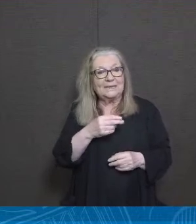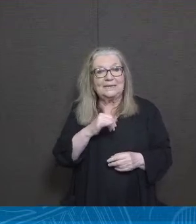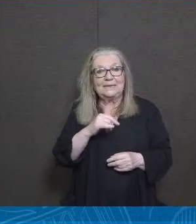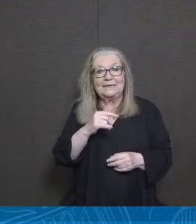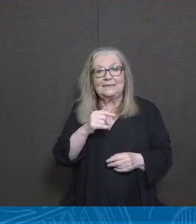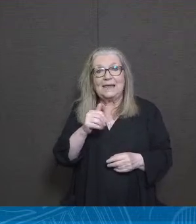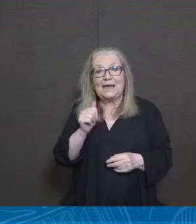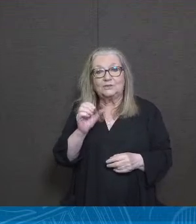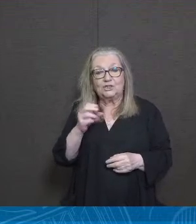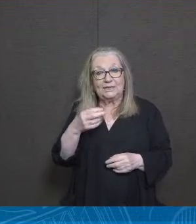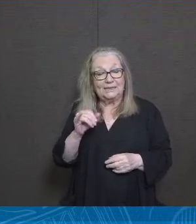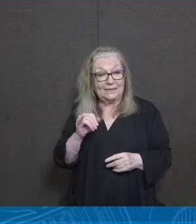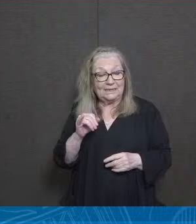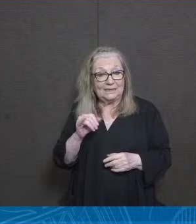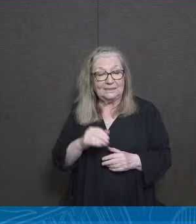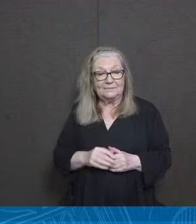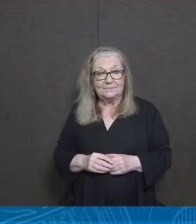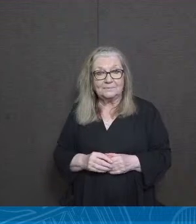Yes.